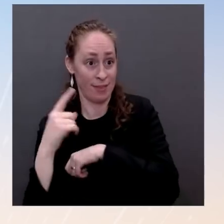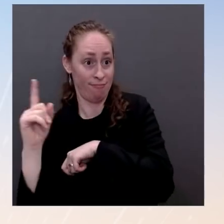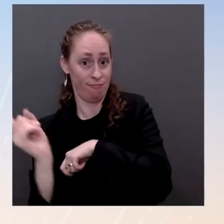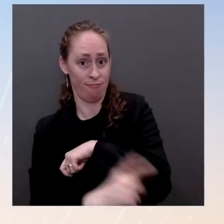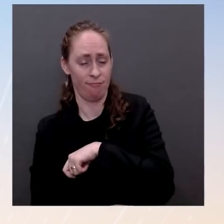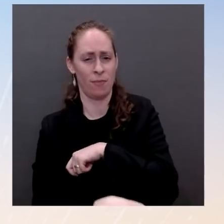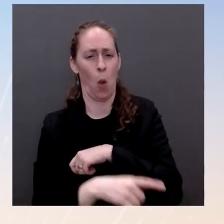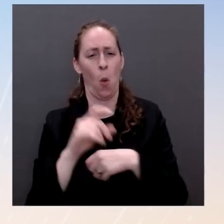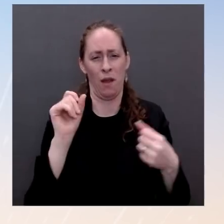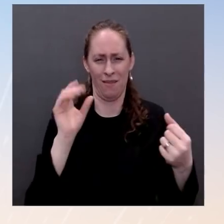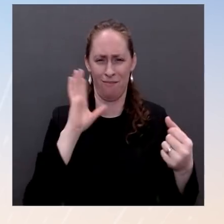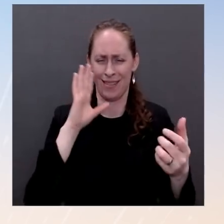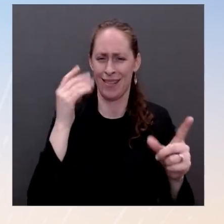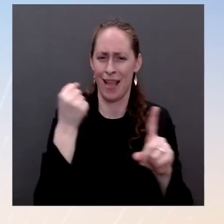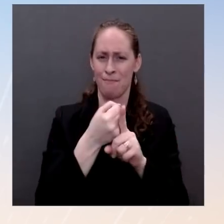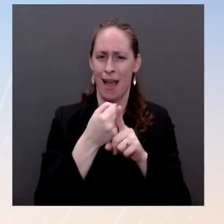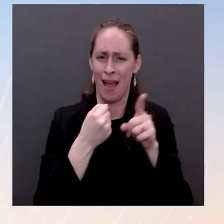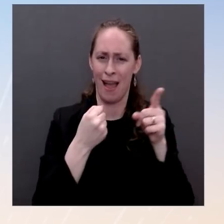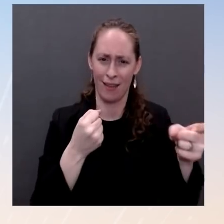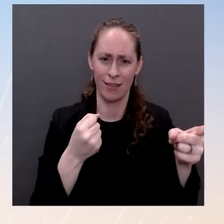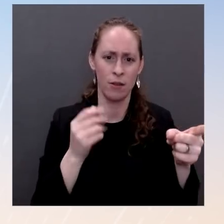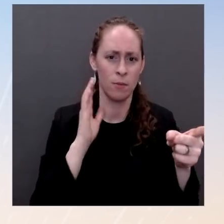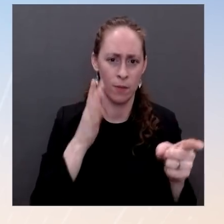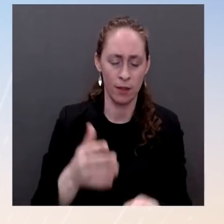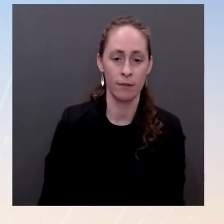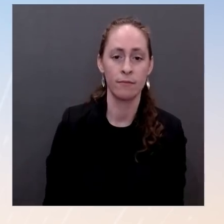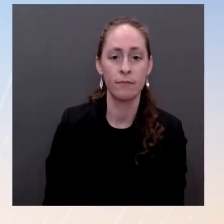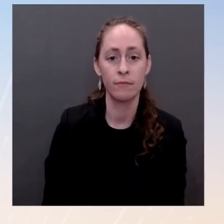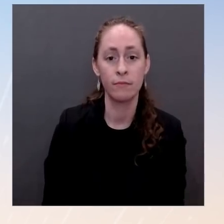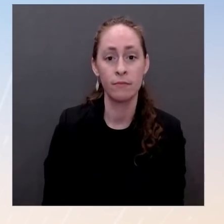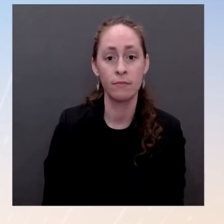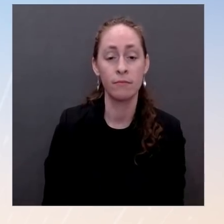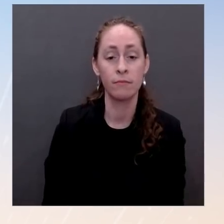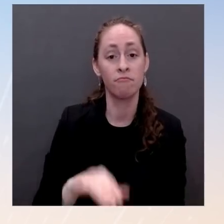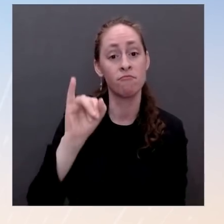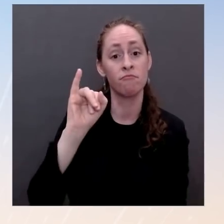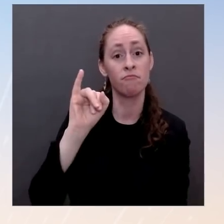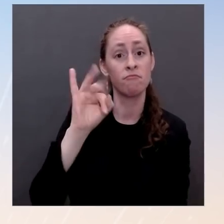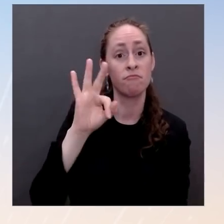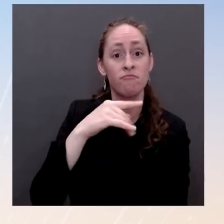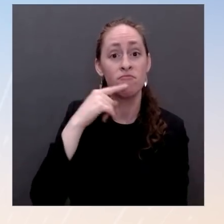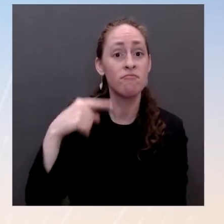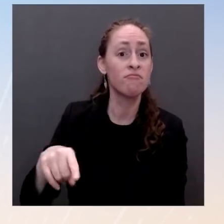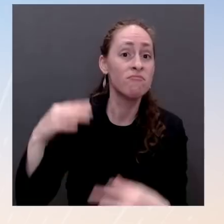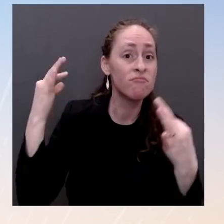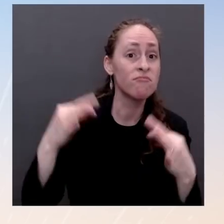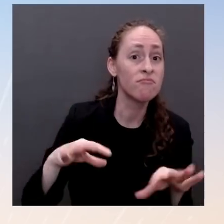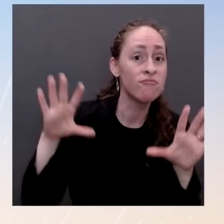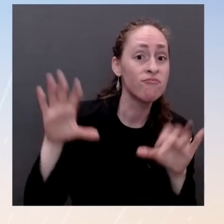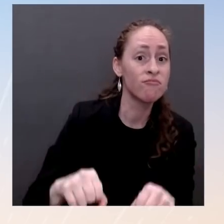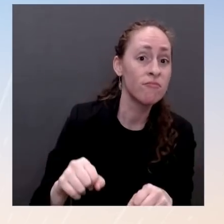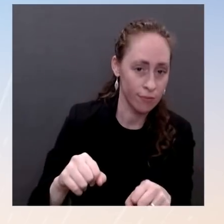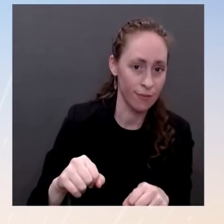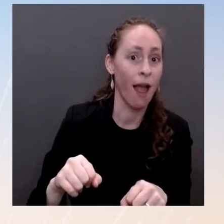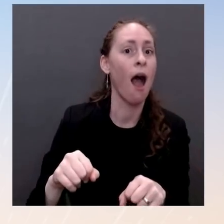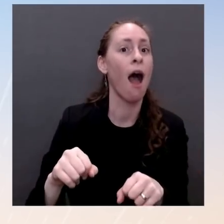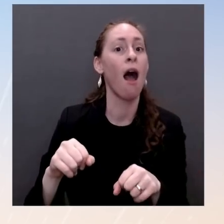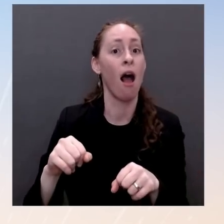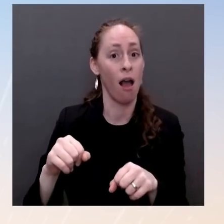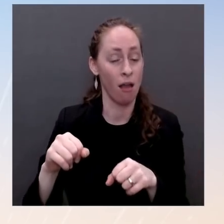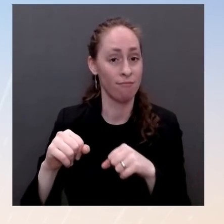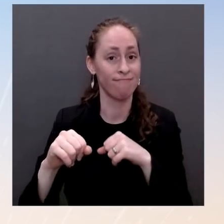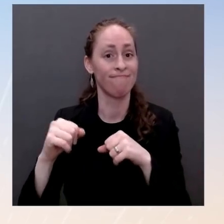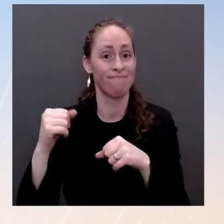view, though, is that if Russia chooses to move forward, it will cost China and how it's viewed in the eyes of Europe and the world. And that's something for them to